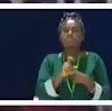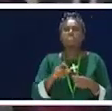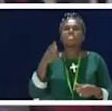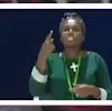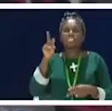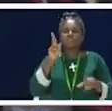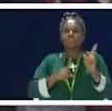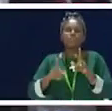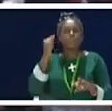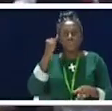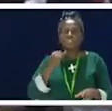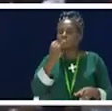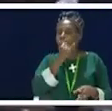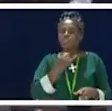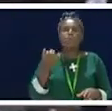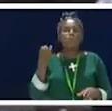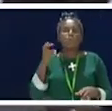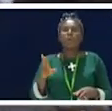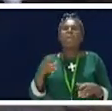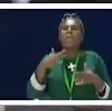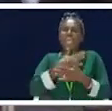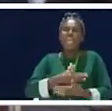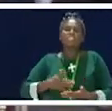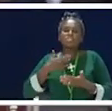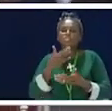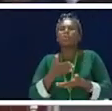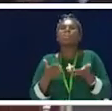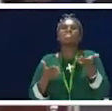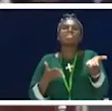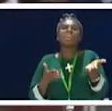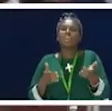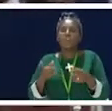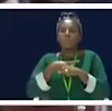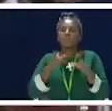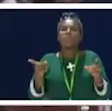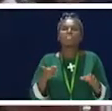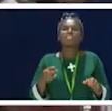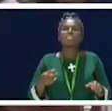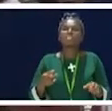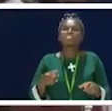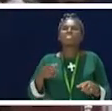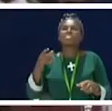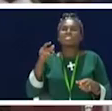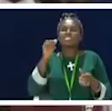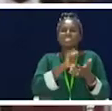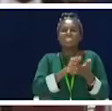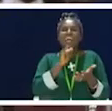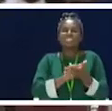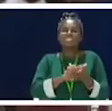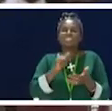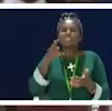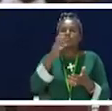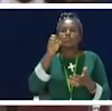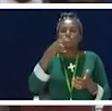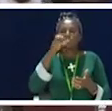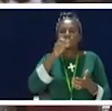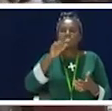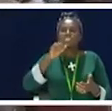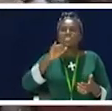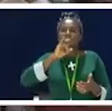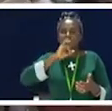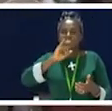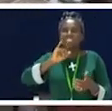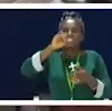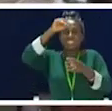of Israel were enjoying in Goshen. But remember that Goshen still exists